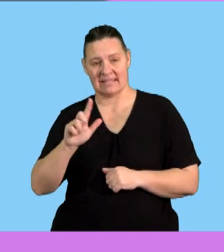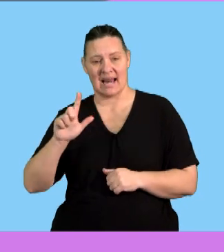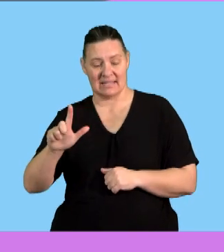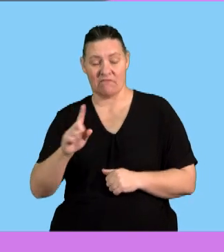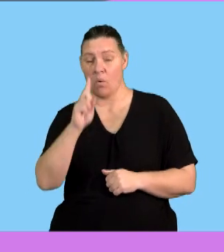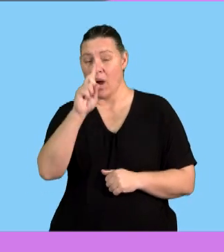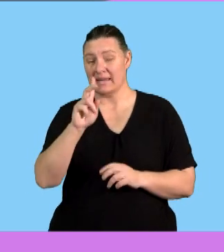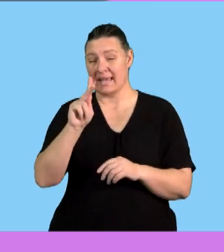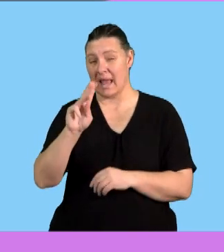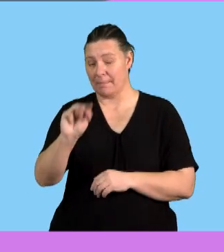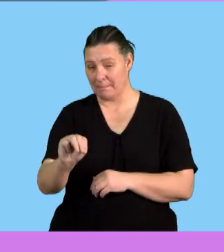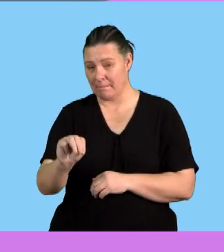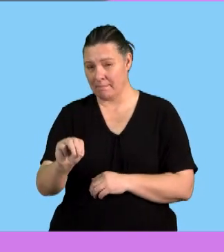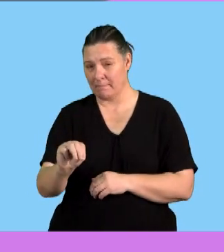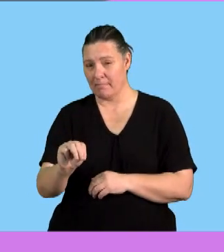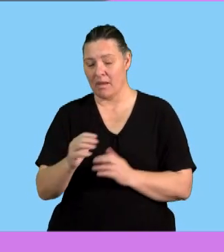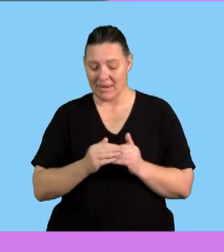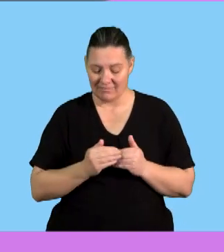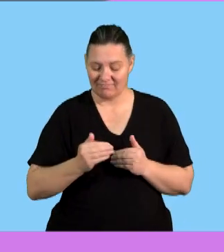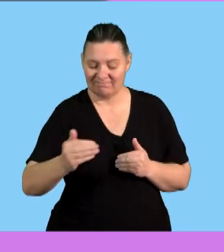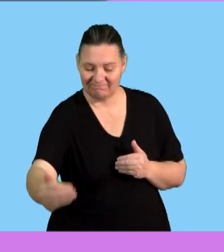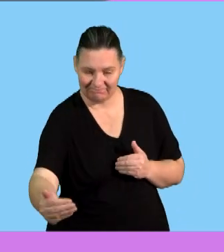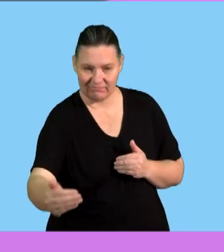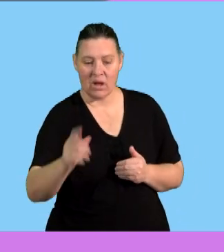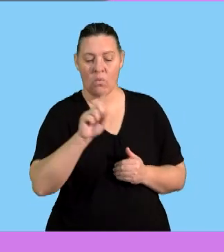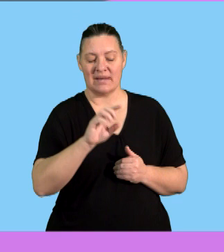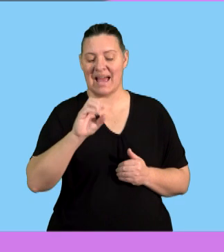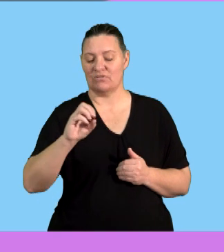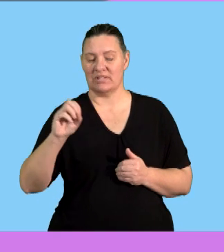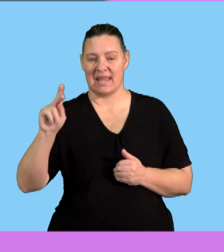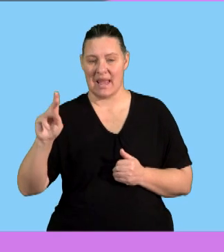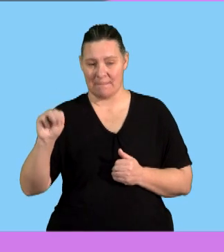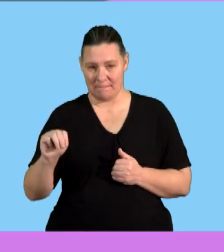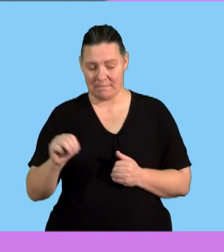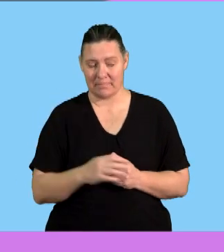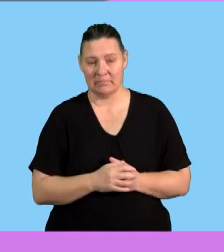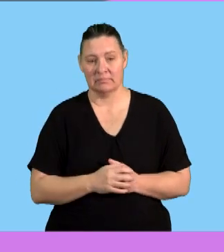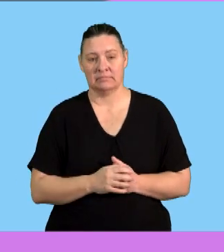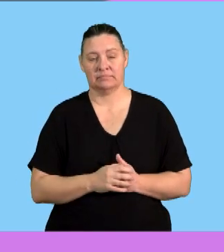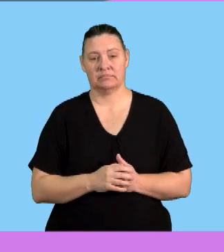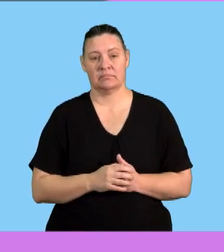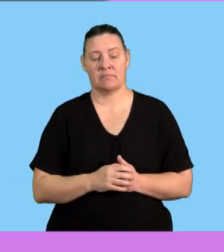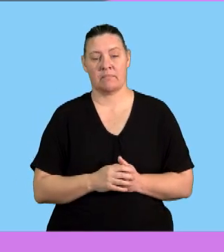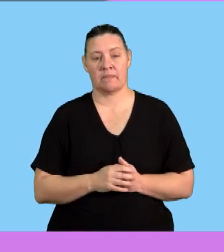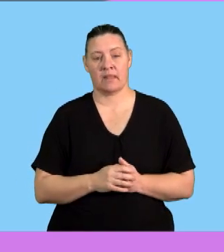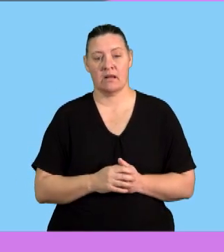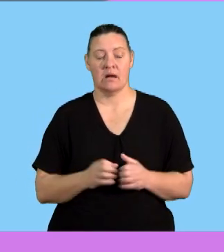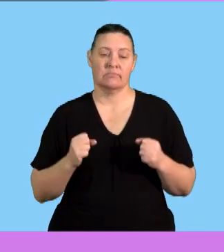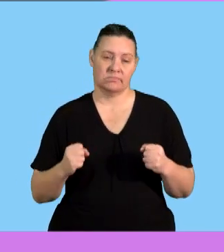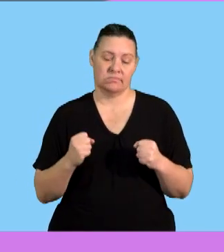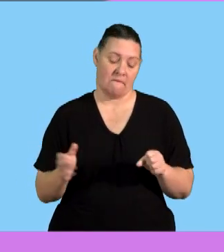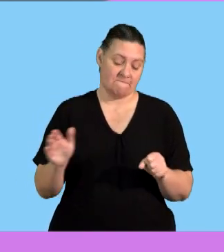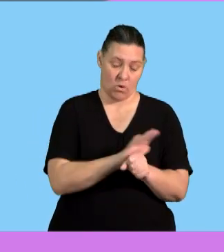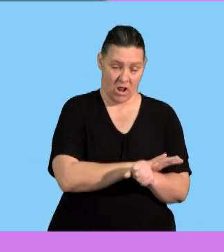liters per kilo per 100 kilometers, it means now this bus, when the petrol